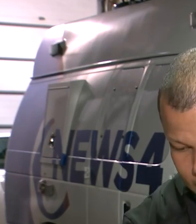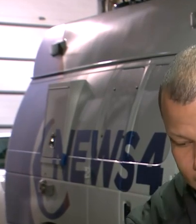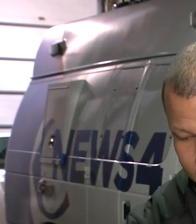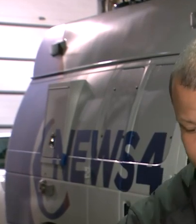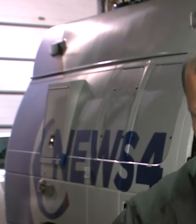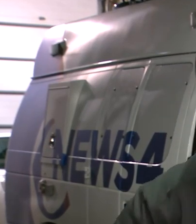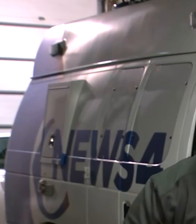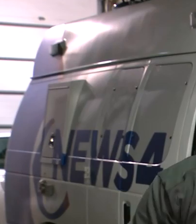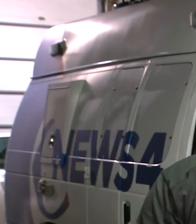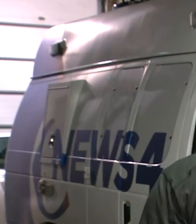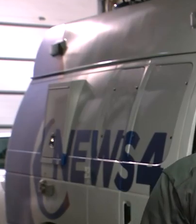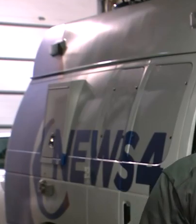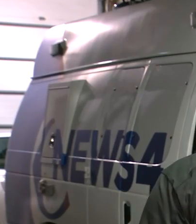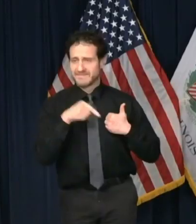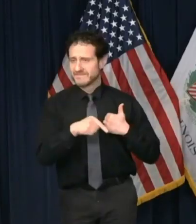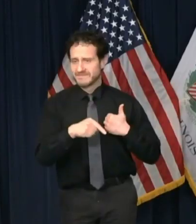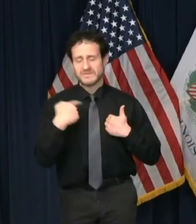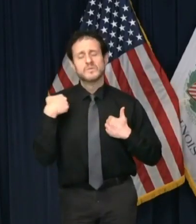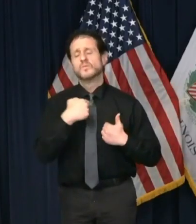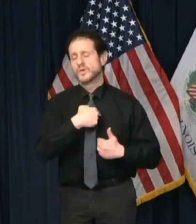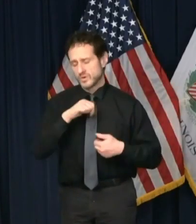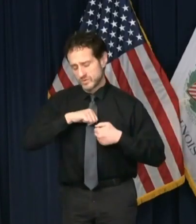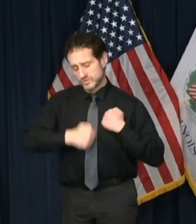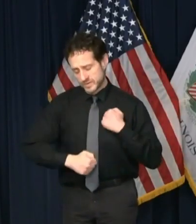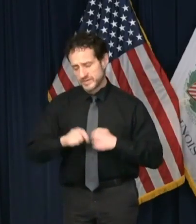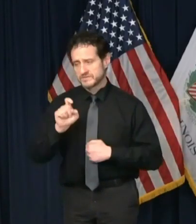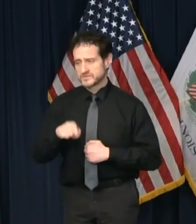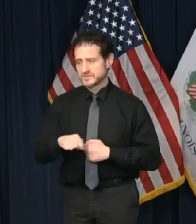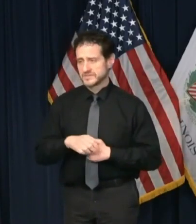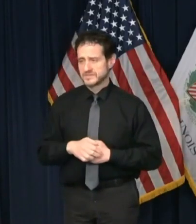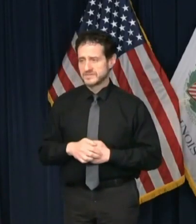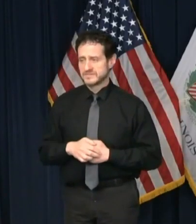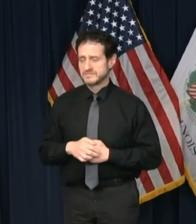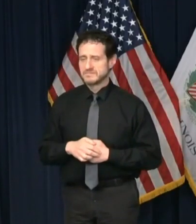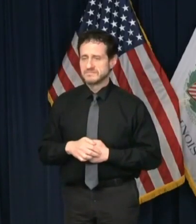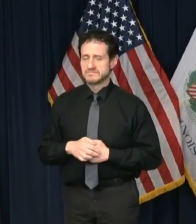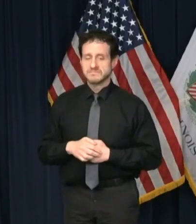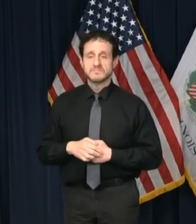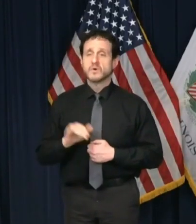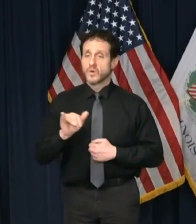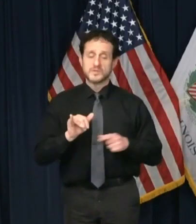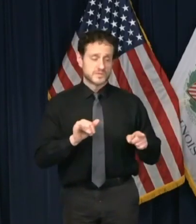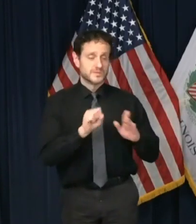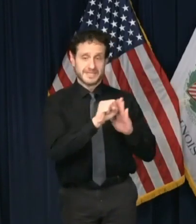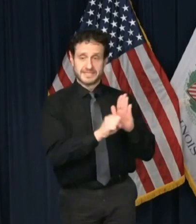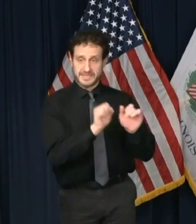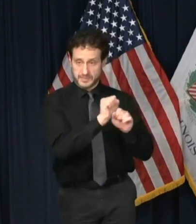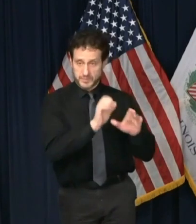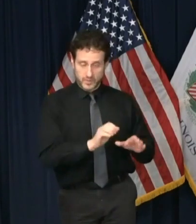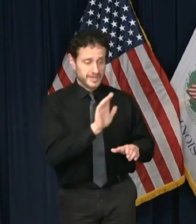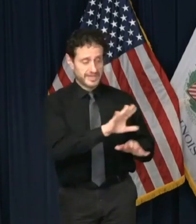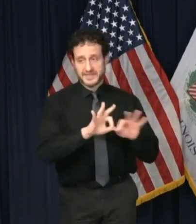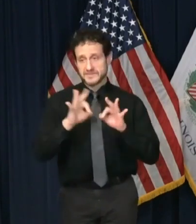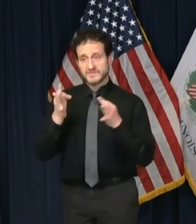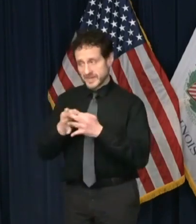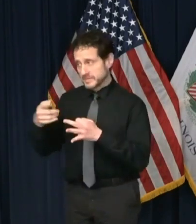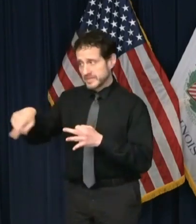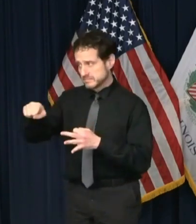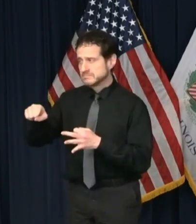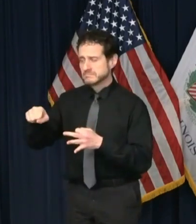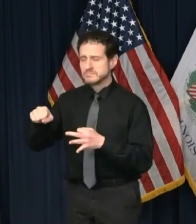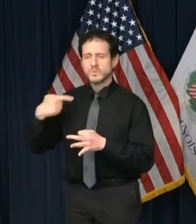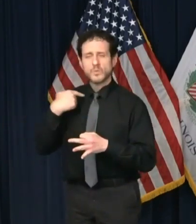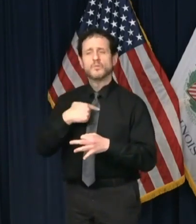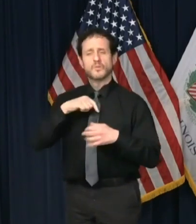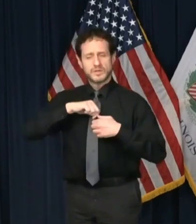let's hear from the governor. We should grieve with our family of state employees, with the many people who